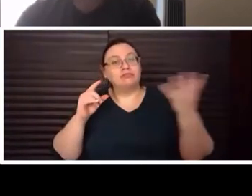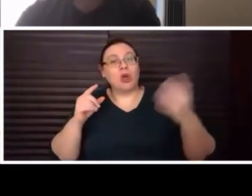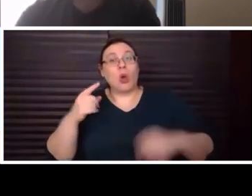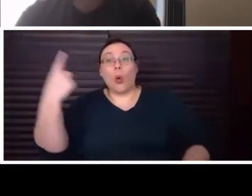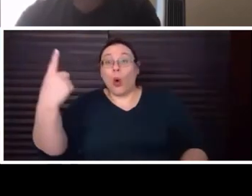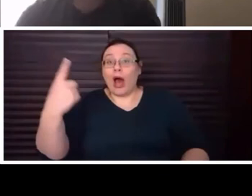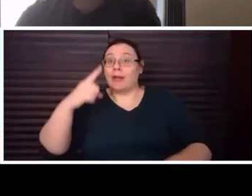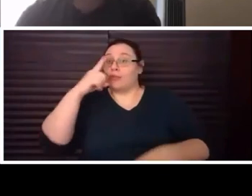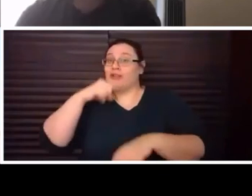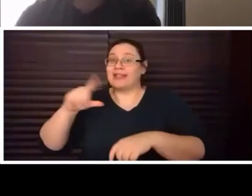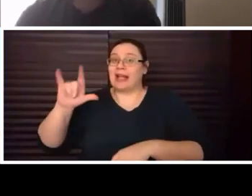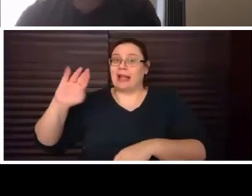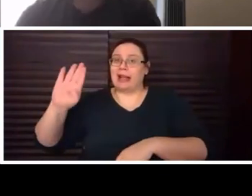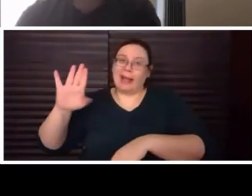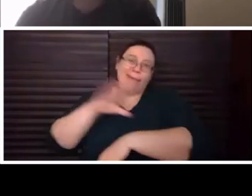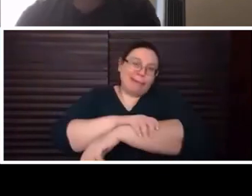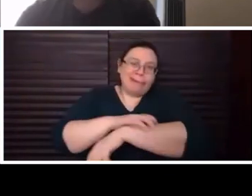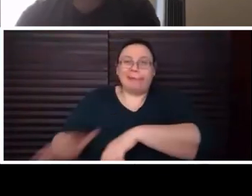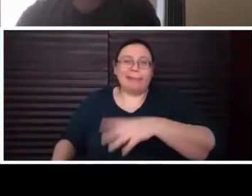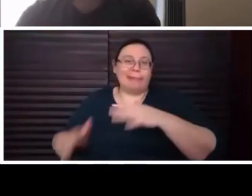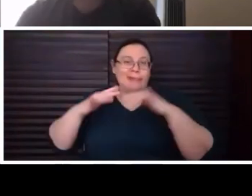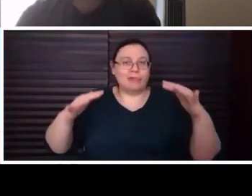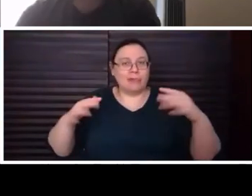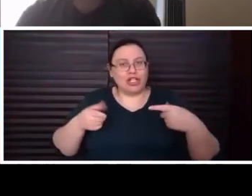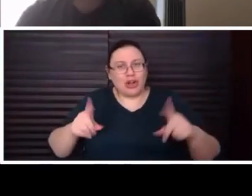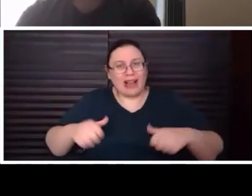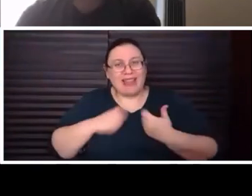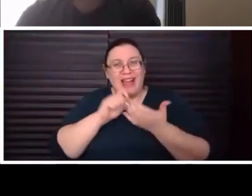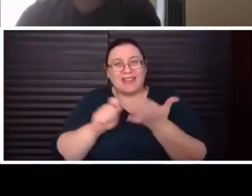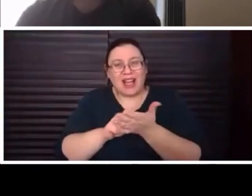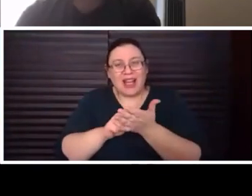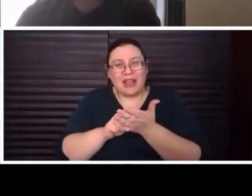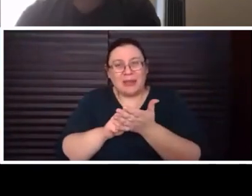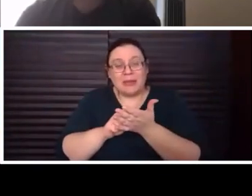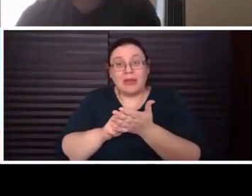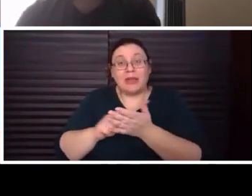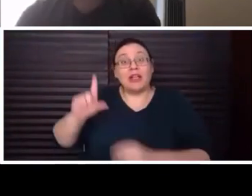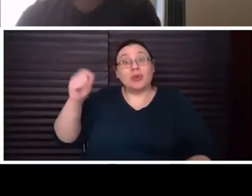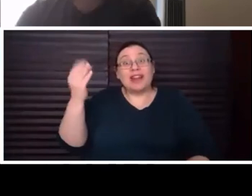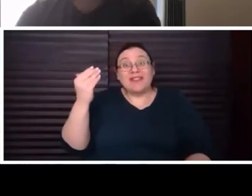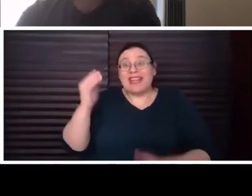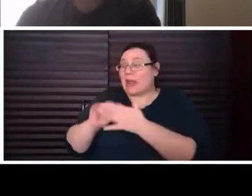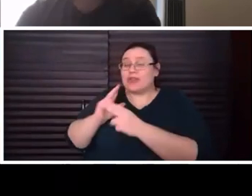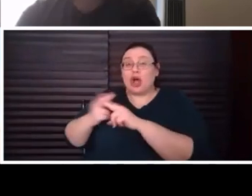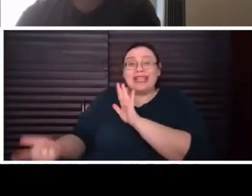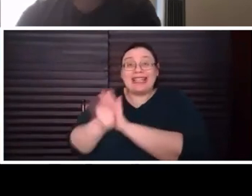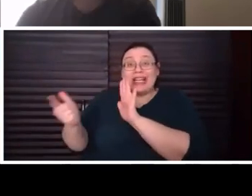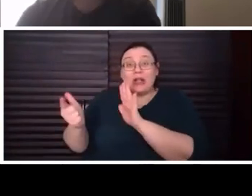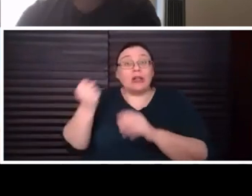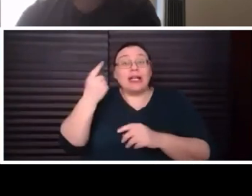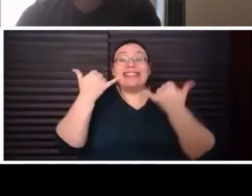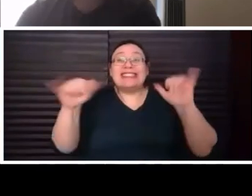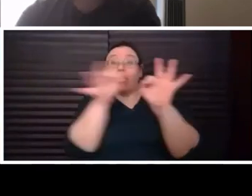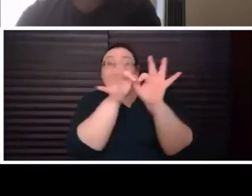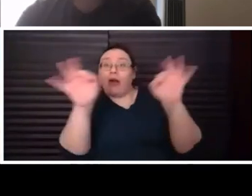prosthetic limb per lifetime. That was deemed illegal in 2015. They still say it. They